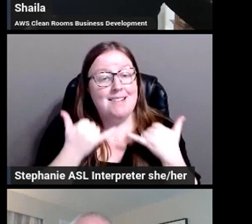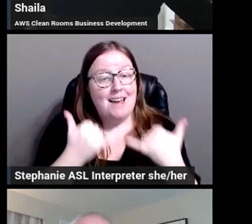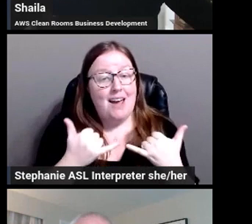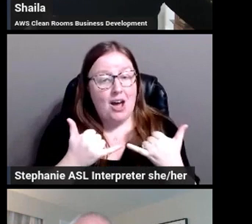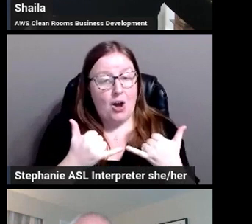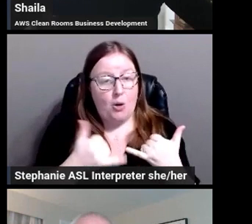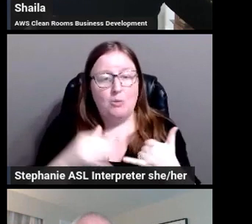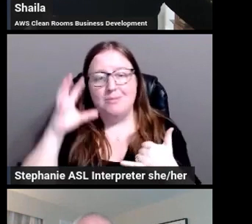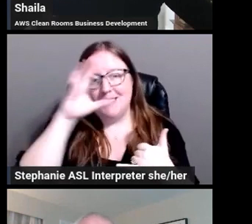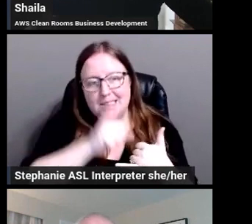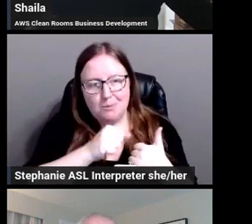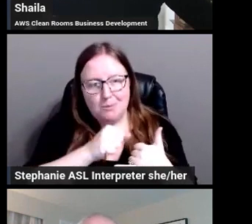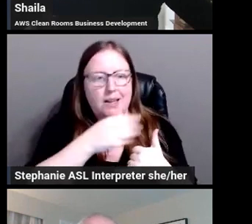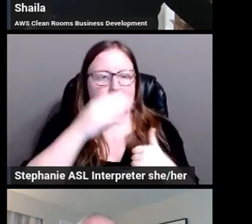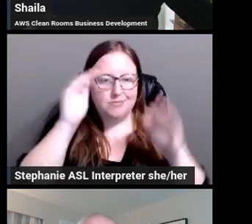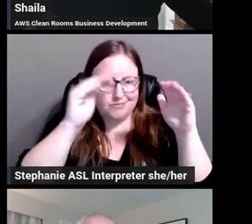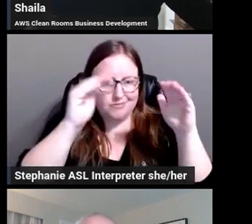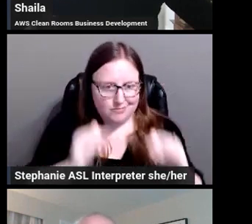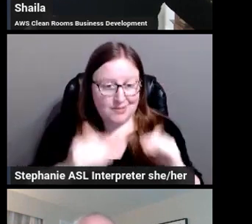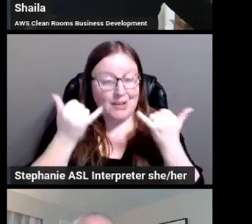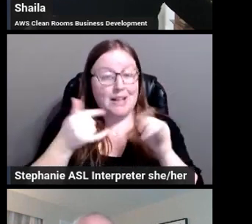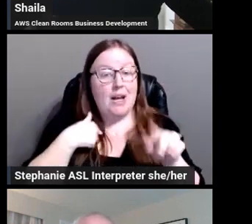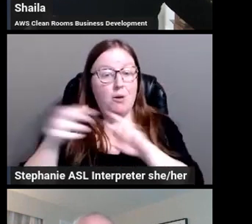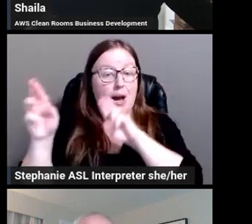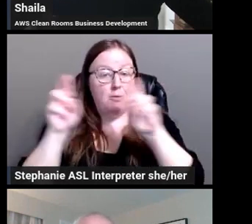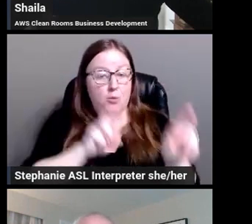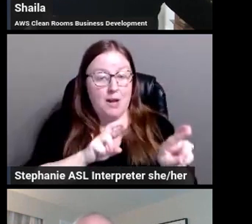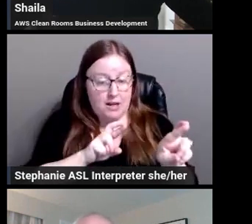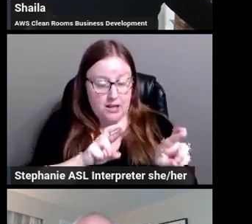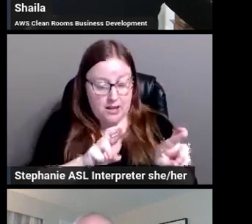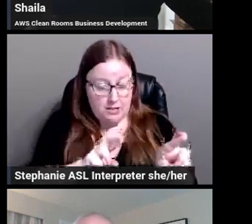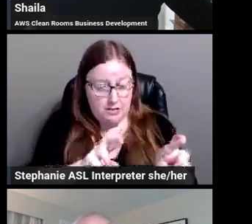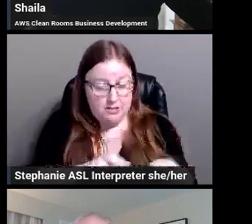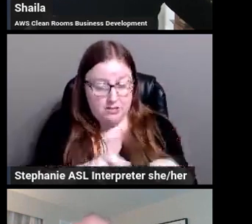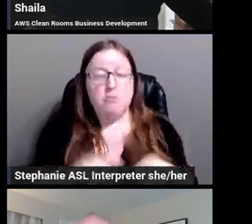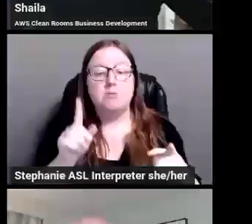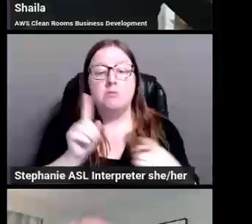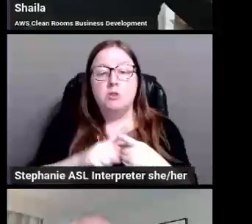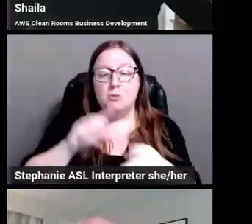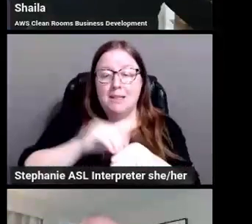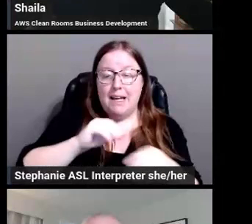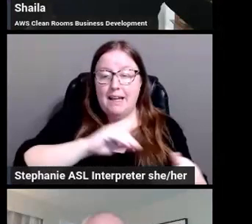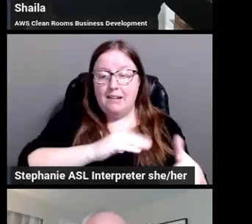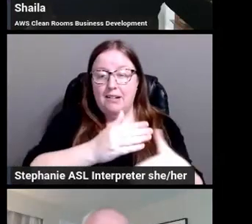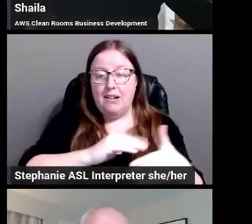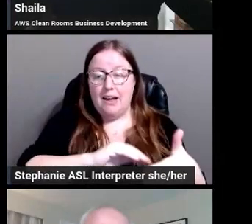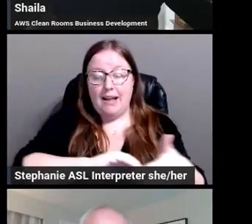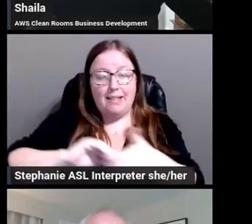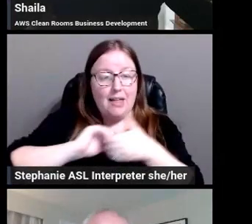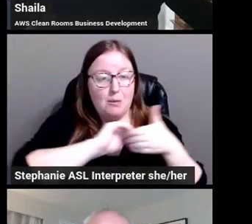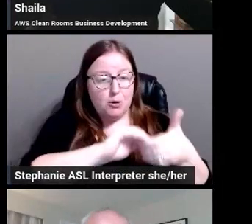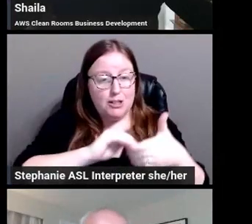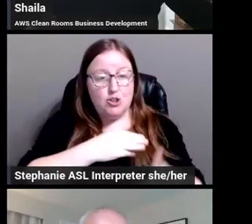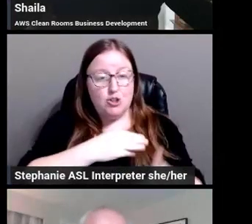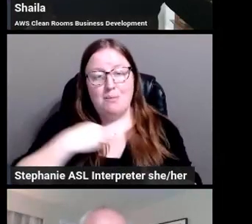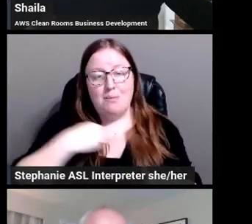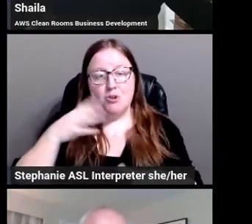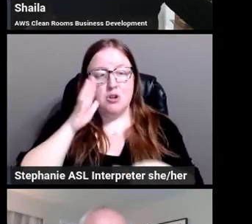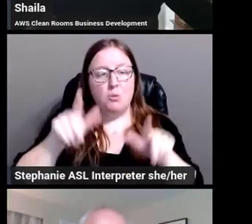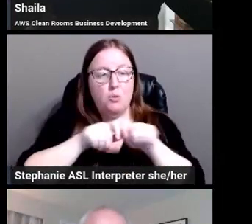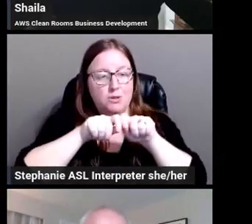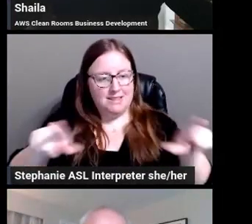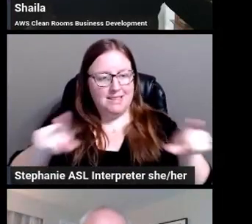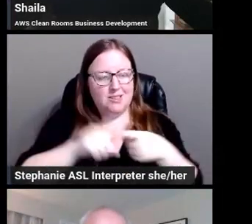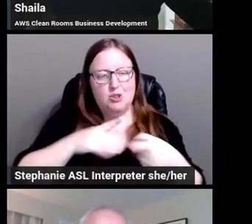skipping a few steps, I'm now ready to be in a collaboration, and a membership will now get sent out to